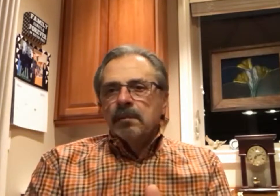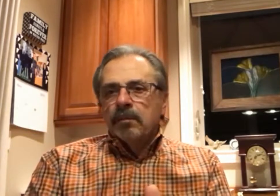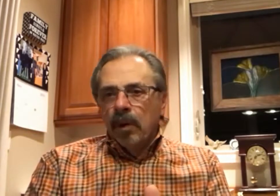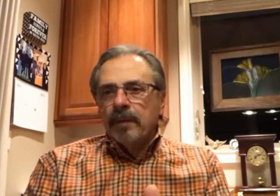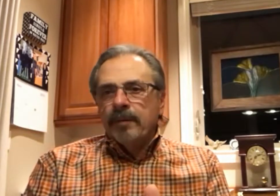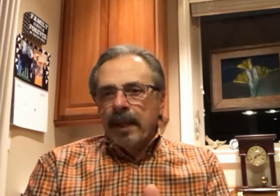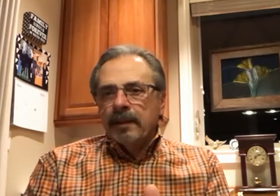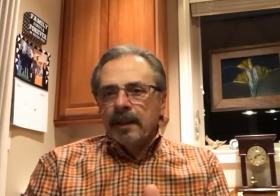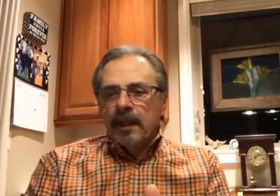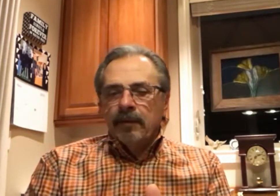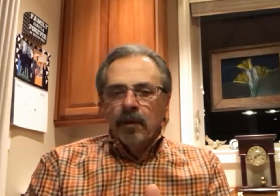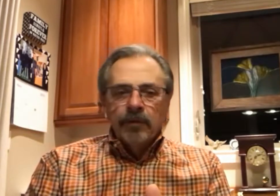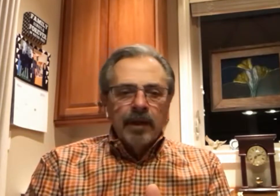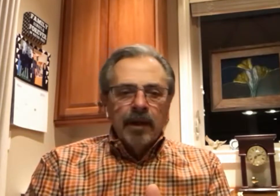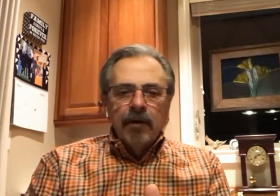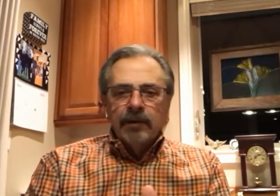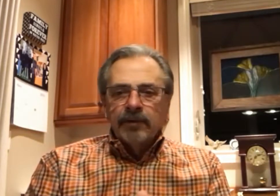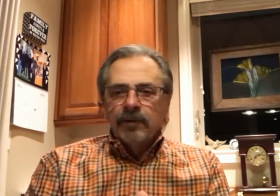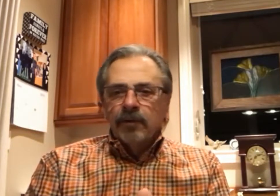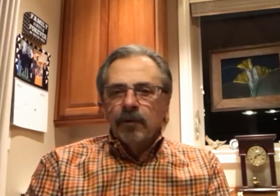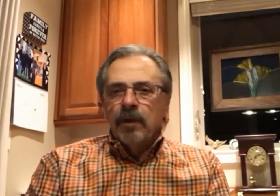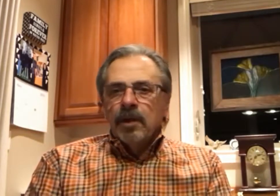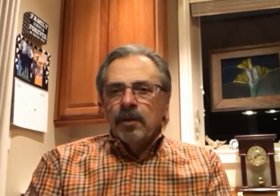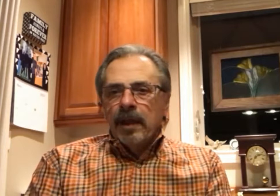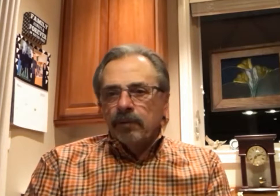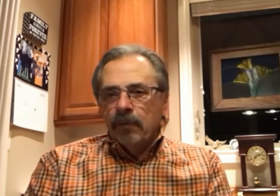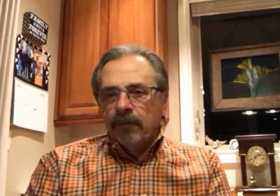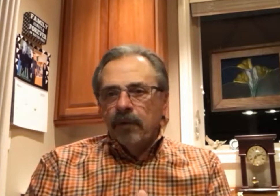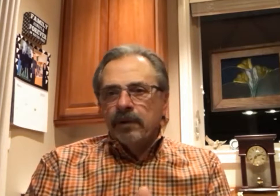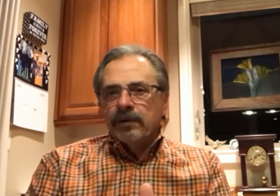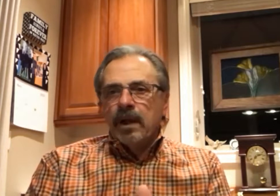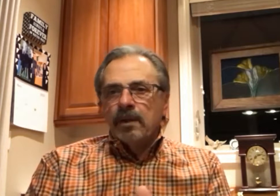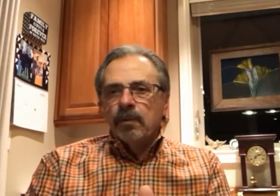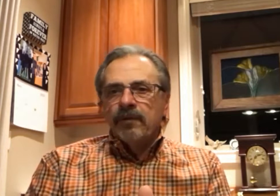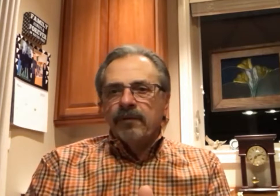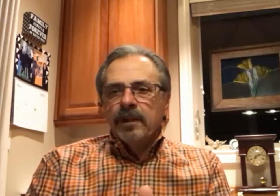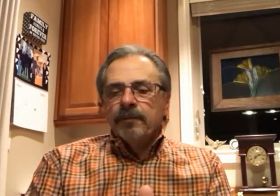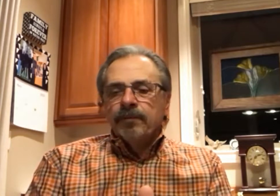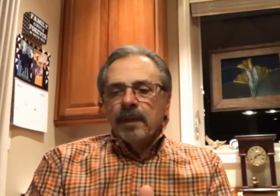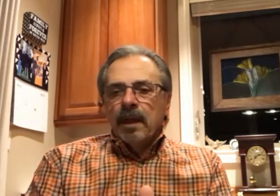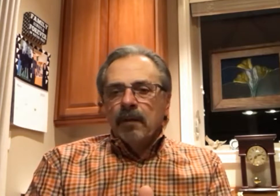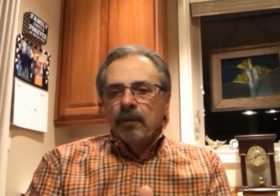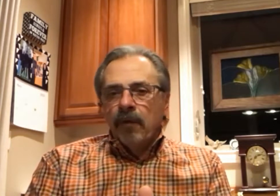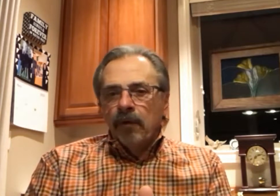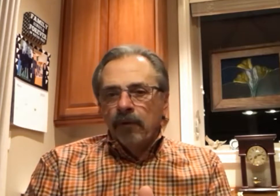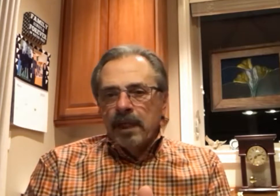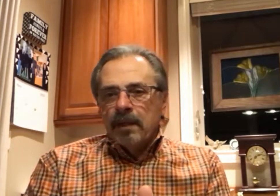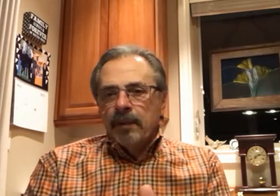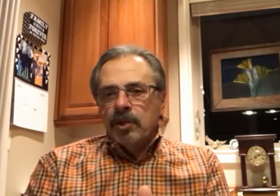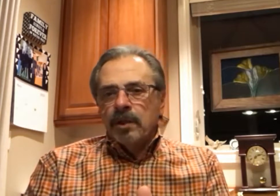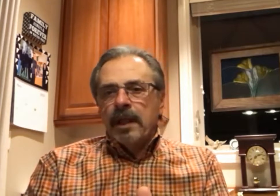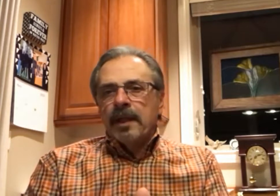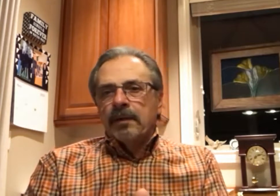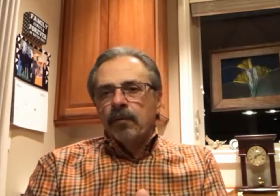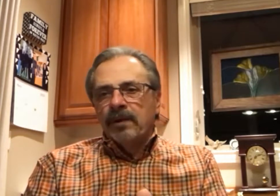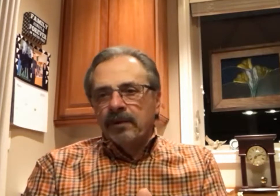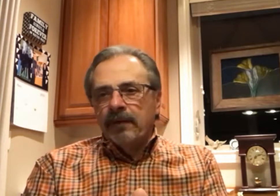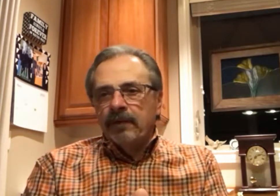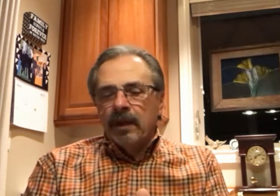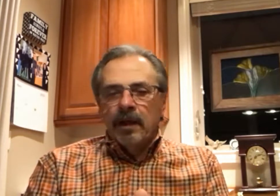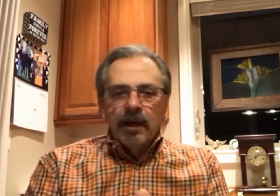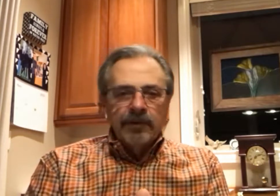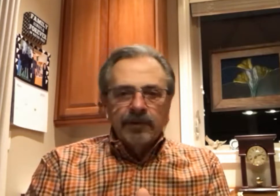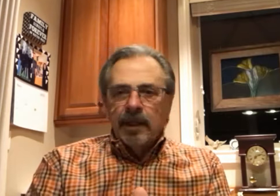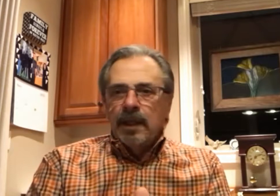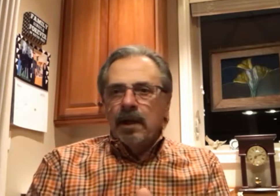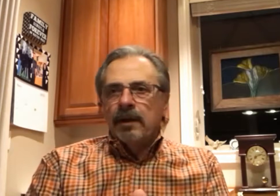better broadband in those areas. And so that's what we're focused on. We've already commissioned and